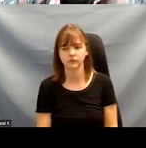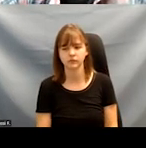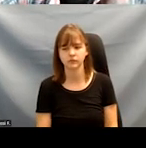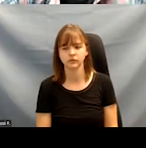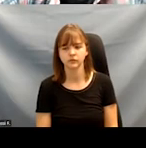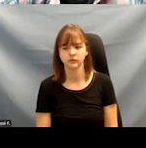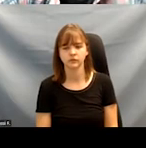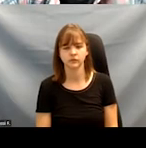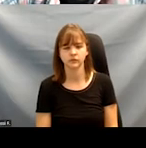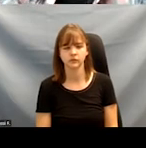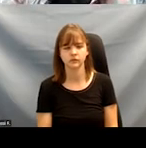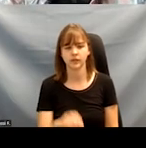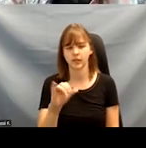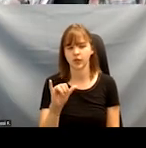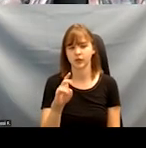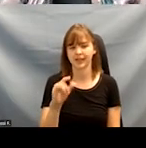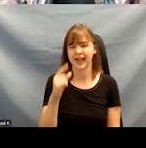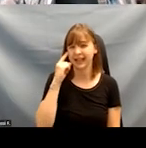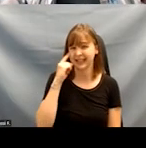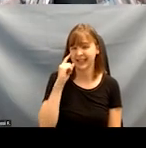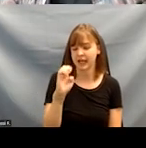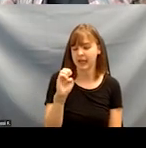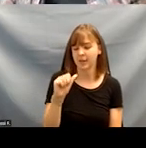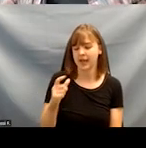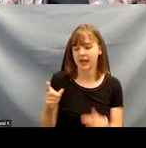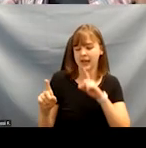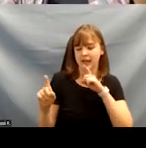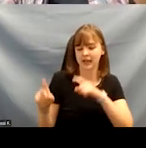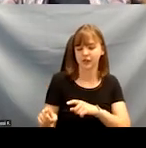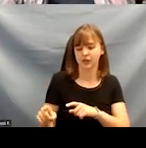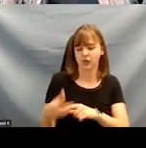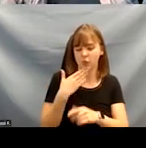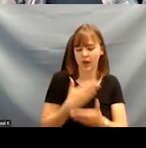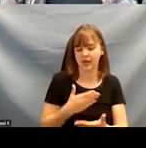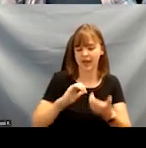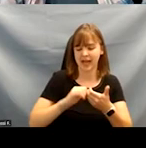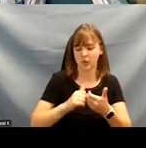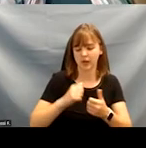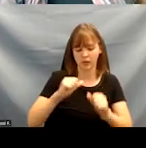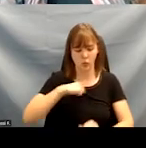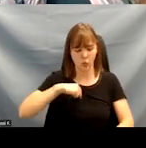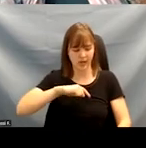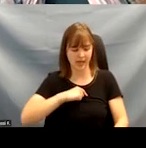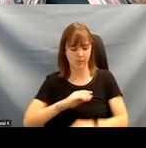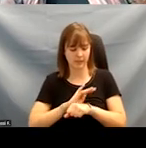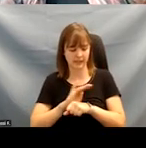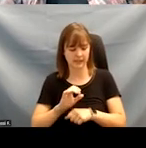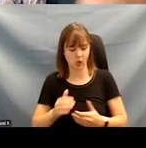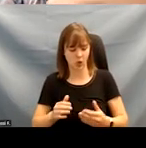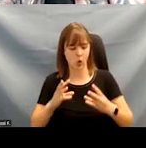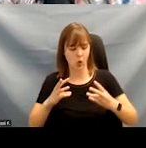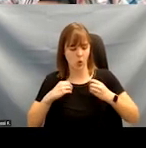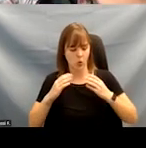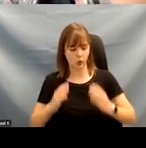I think Emma answered it from a point of us as owners, how can we encourage that? I think on the flip side, if you